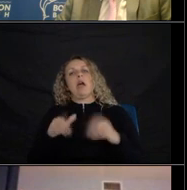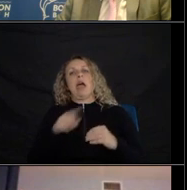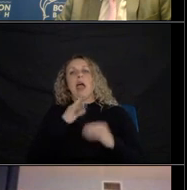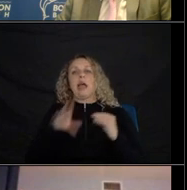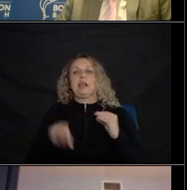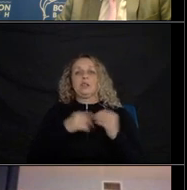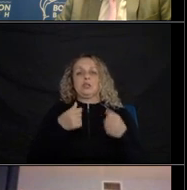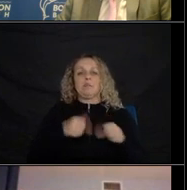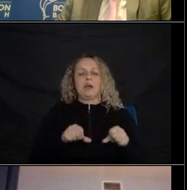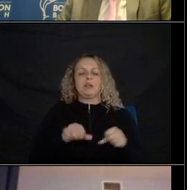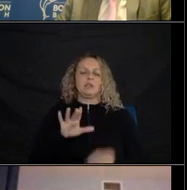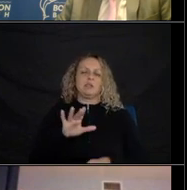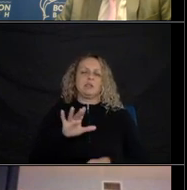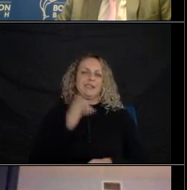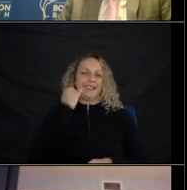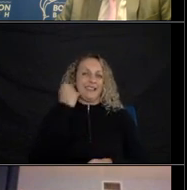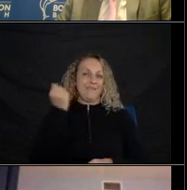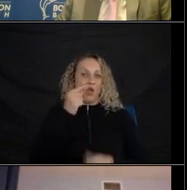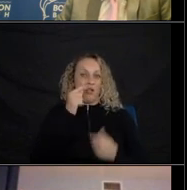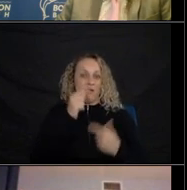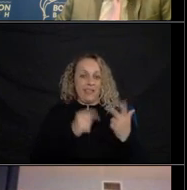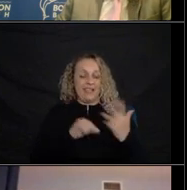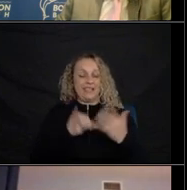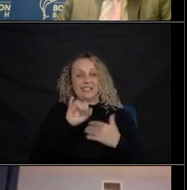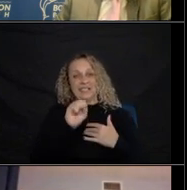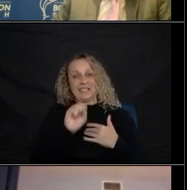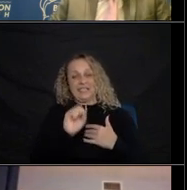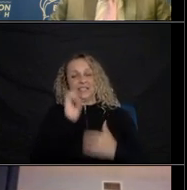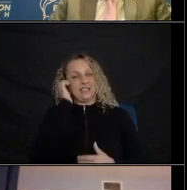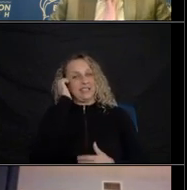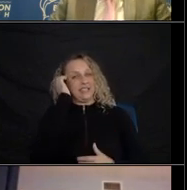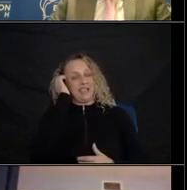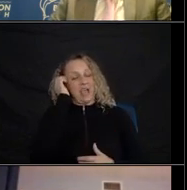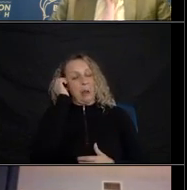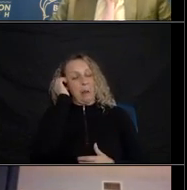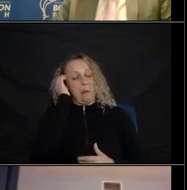deposit. If all of this is